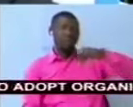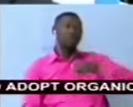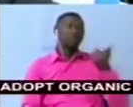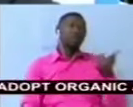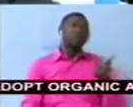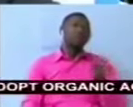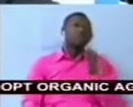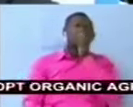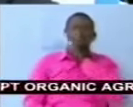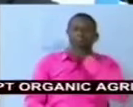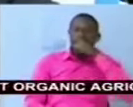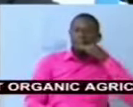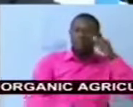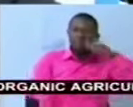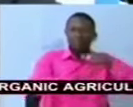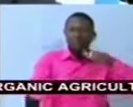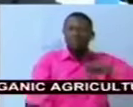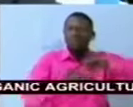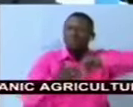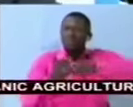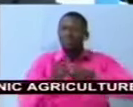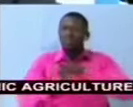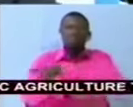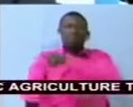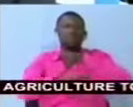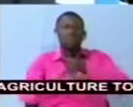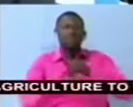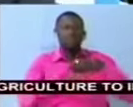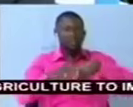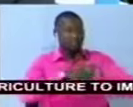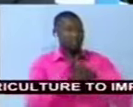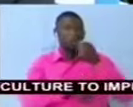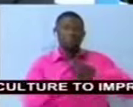secret torture centers across the country.